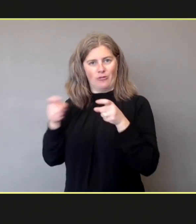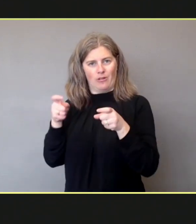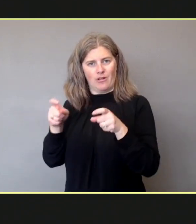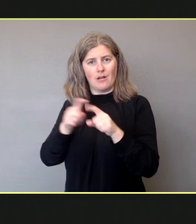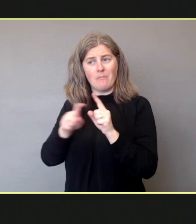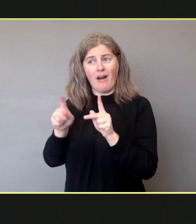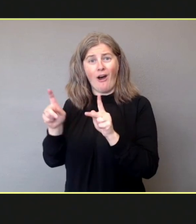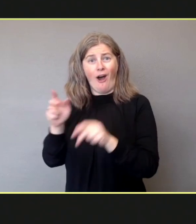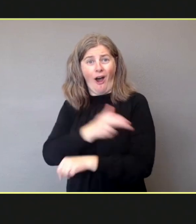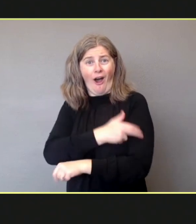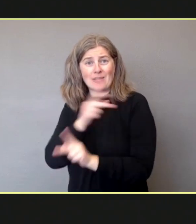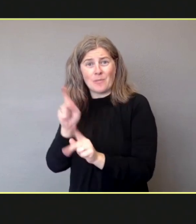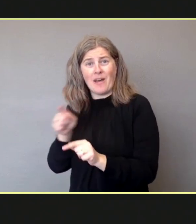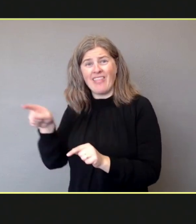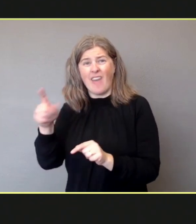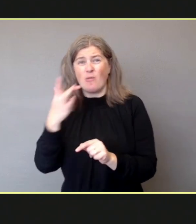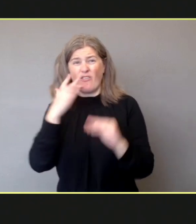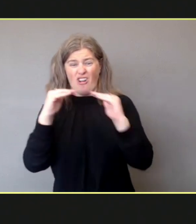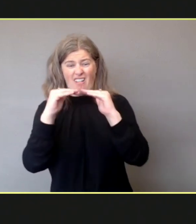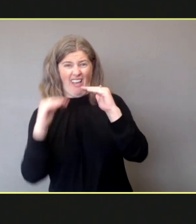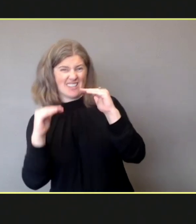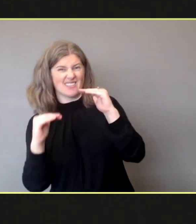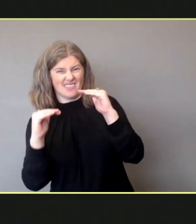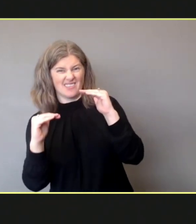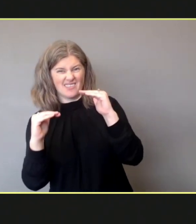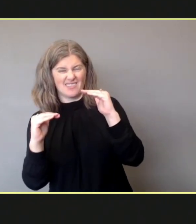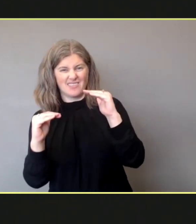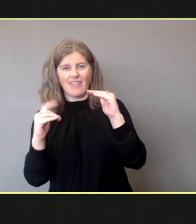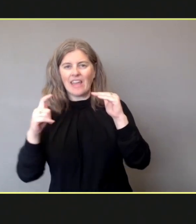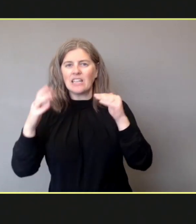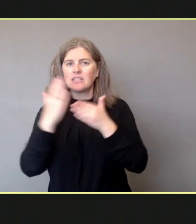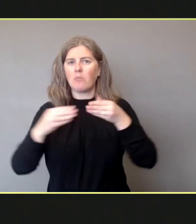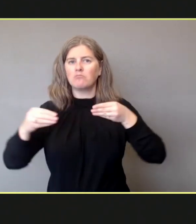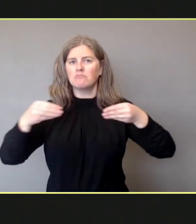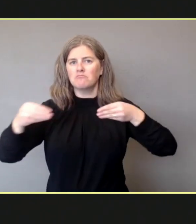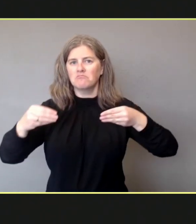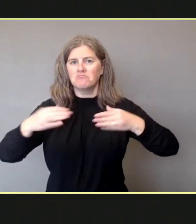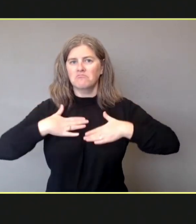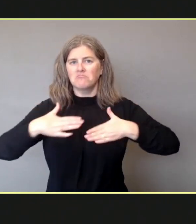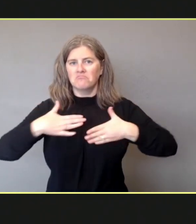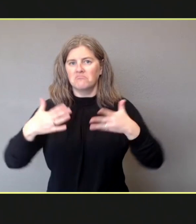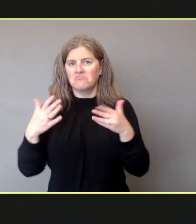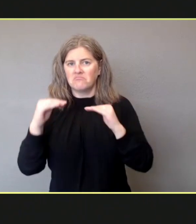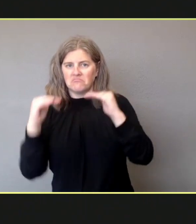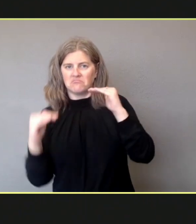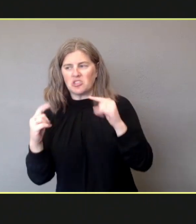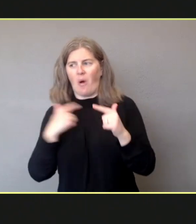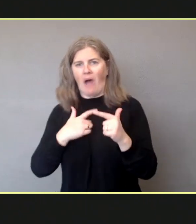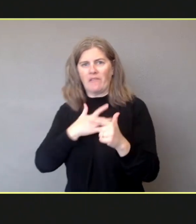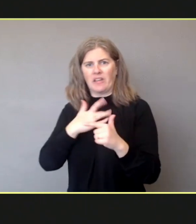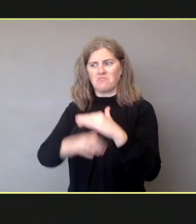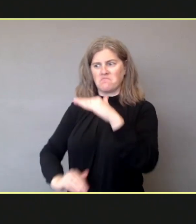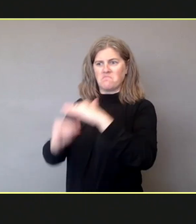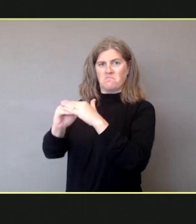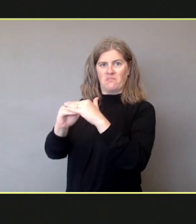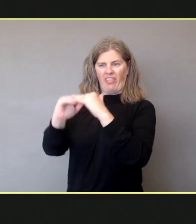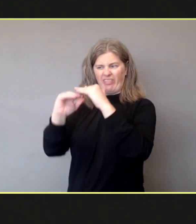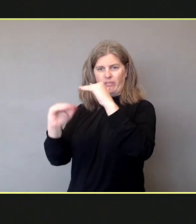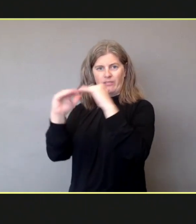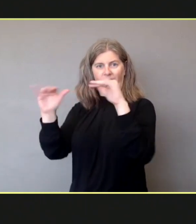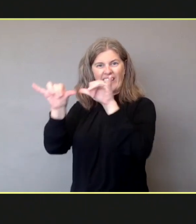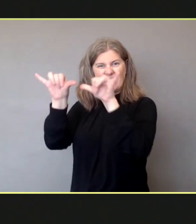folks that, they would say a little bit less than that. They need some breathing room. And so I think